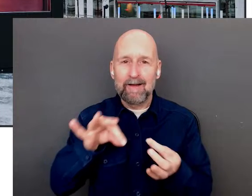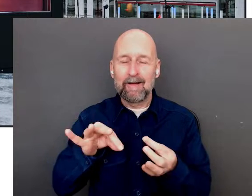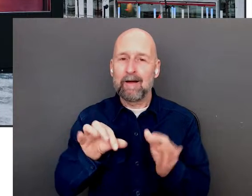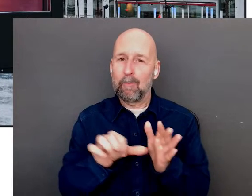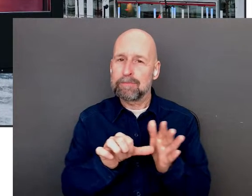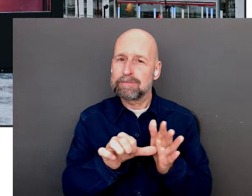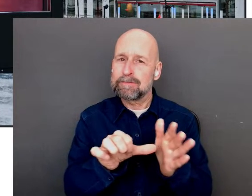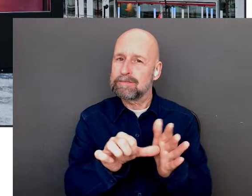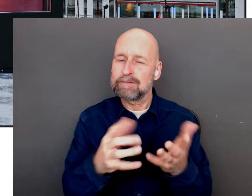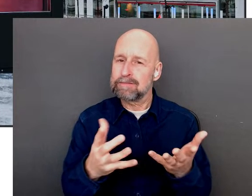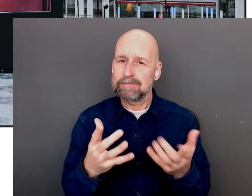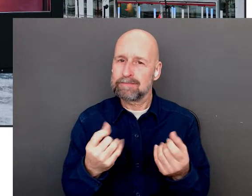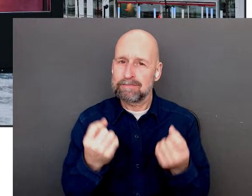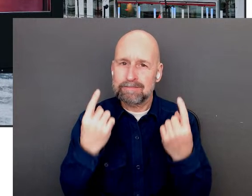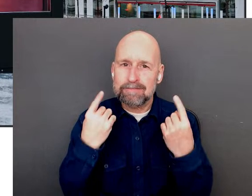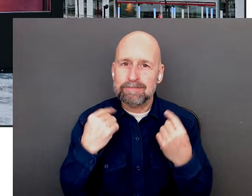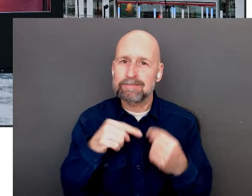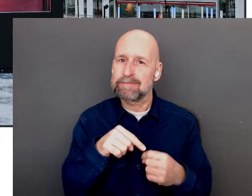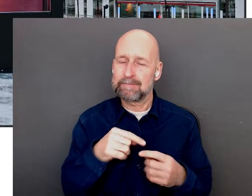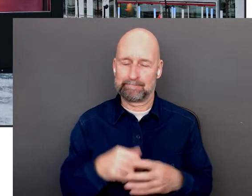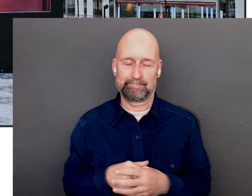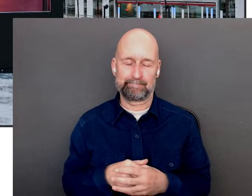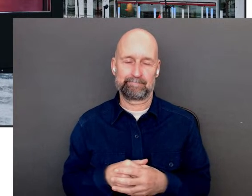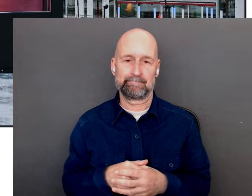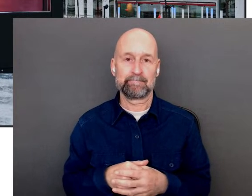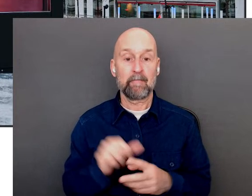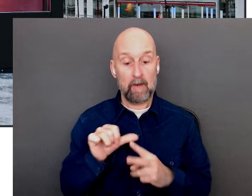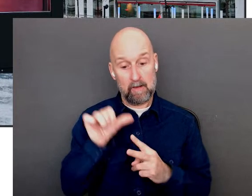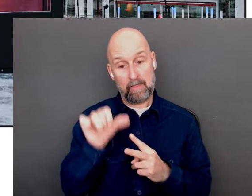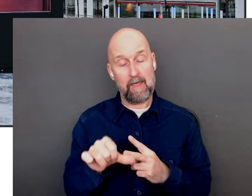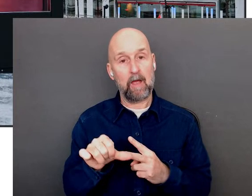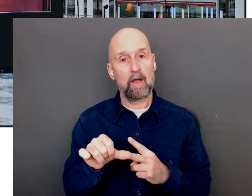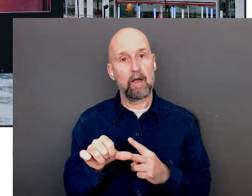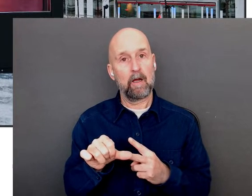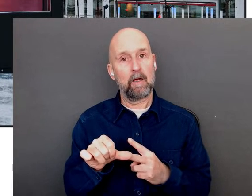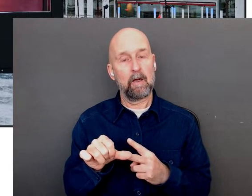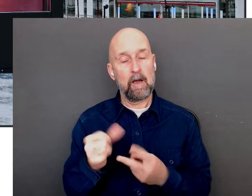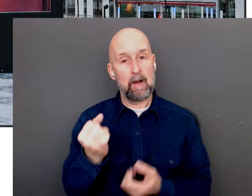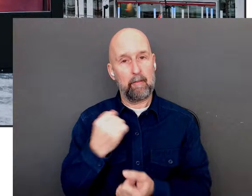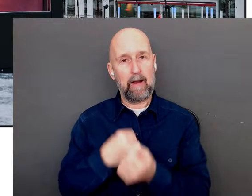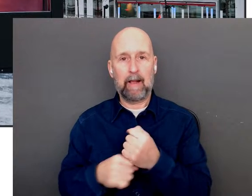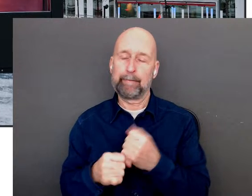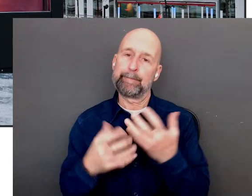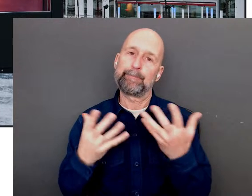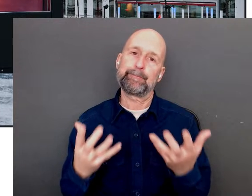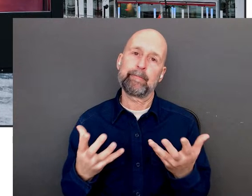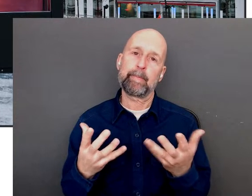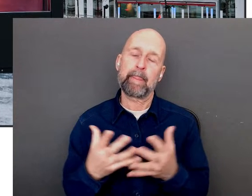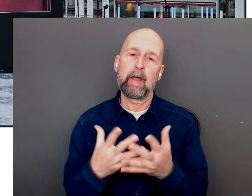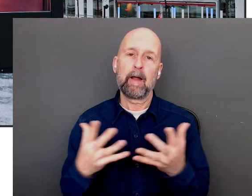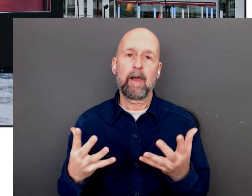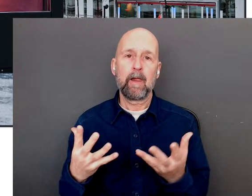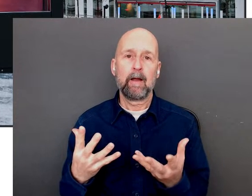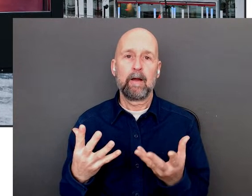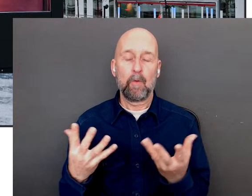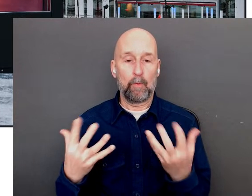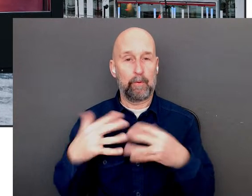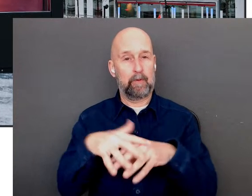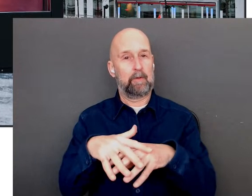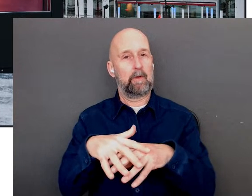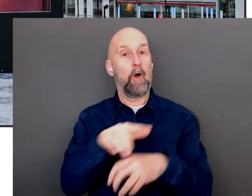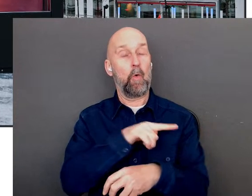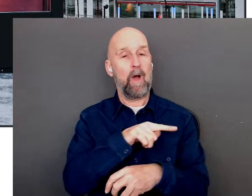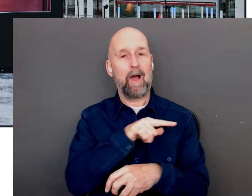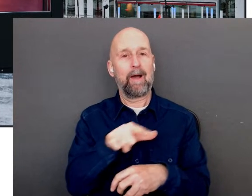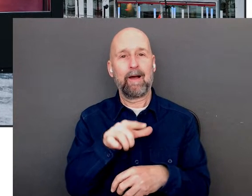by at this moment. But then it was a bit too, I'd say, maybe Cartesian, so I didn't want to be in